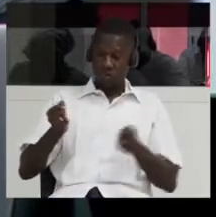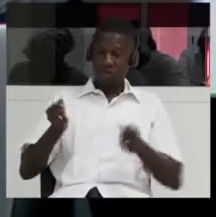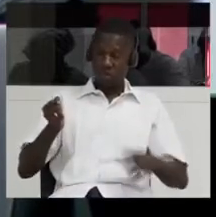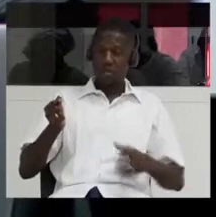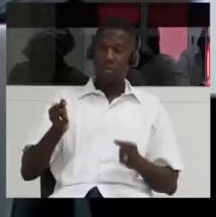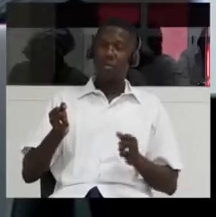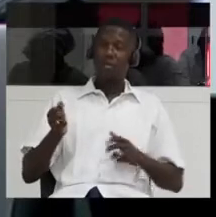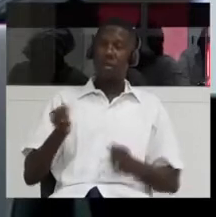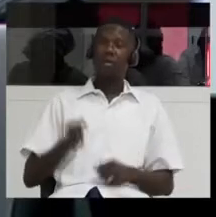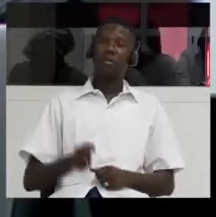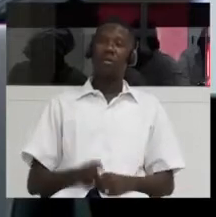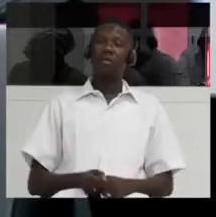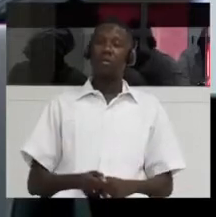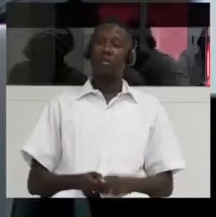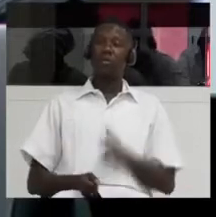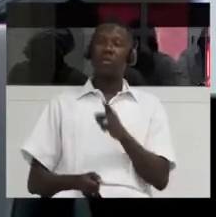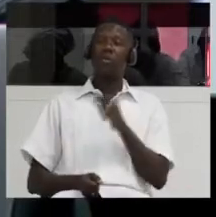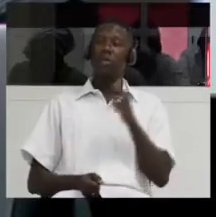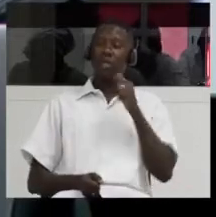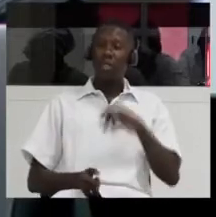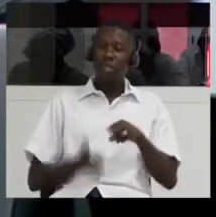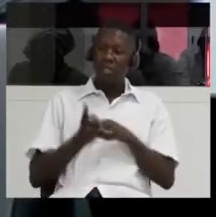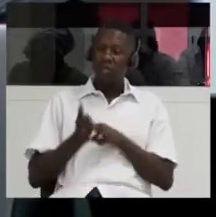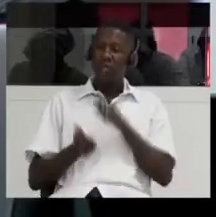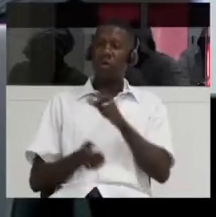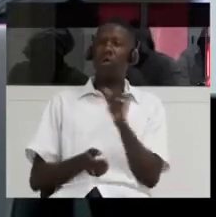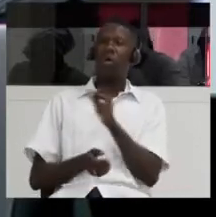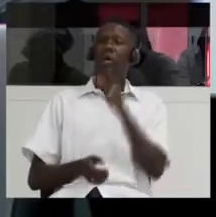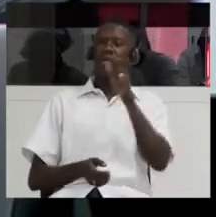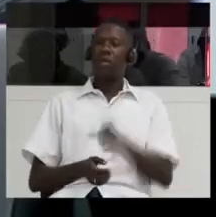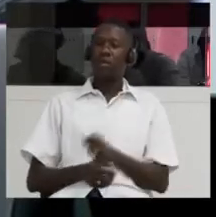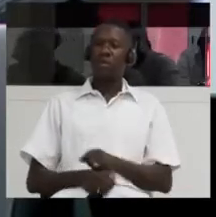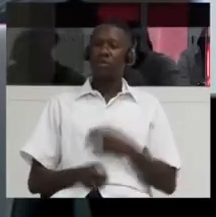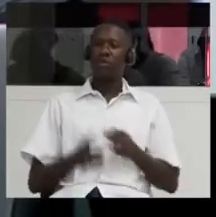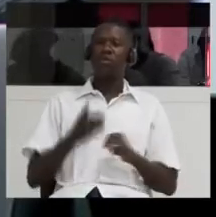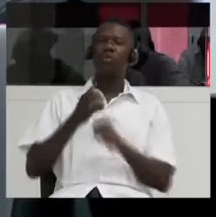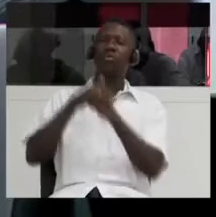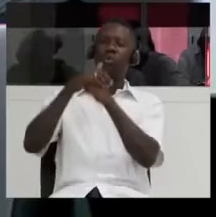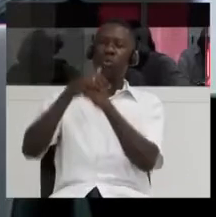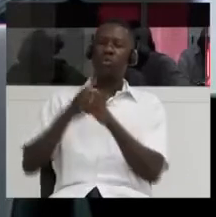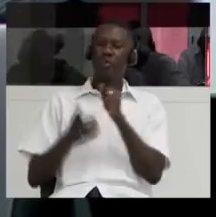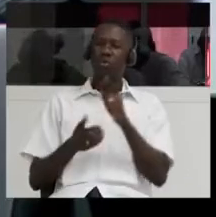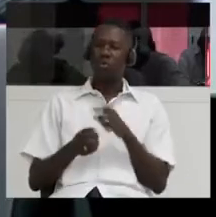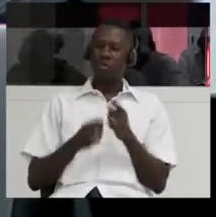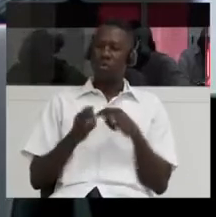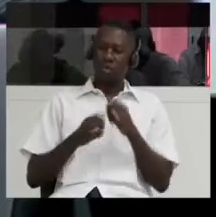the need for another person to support would just be to